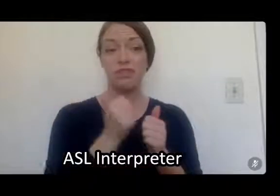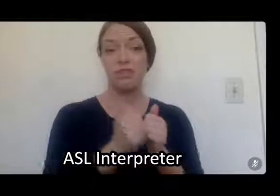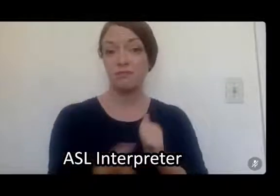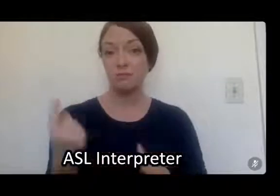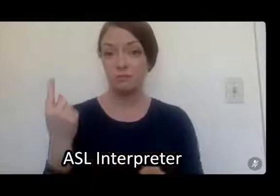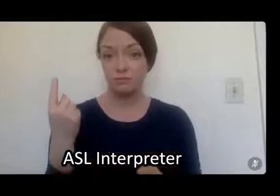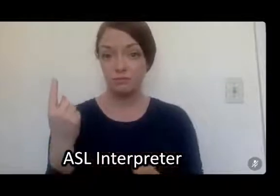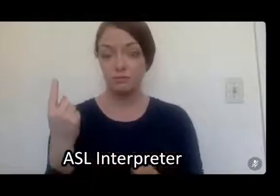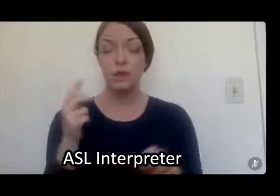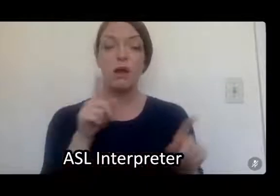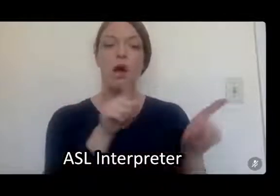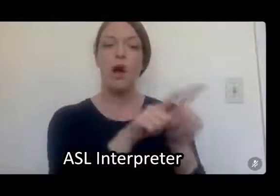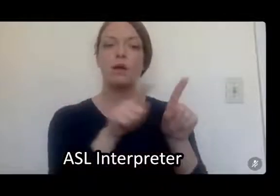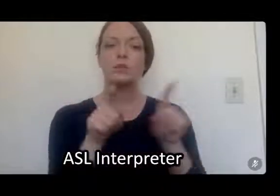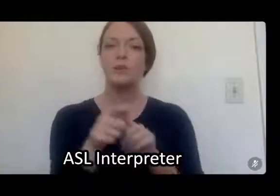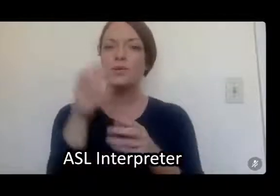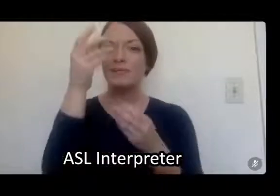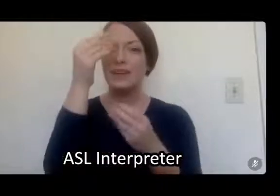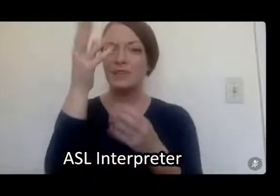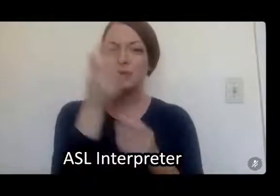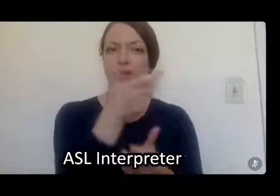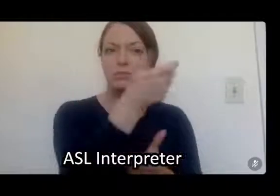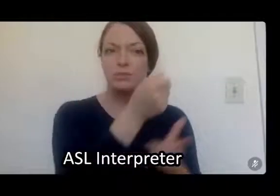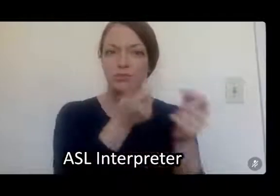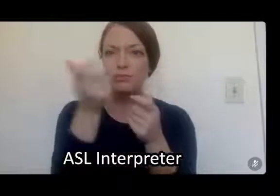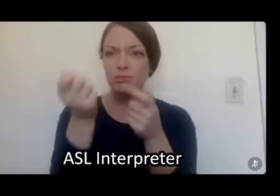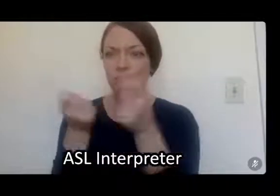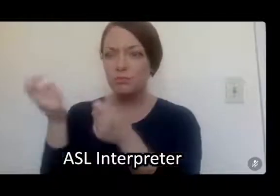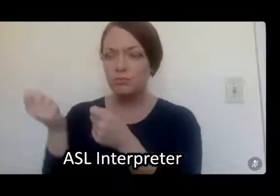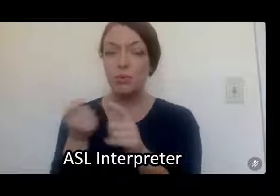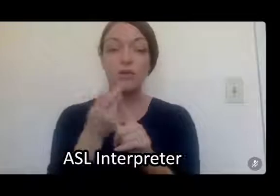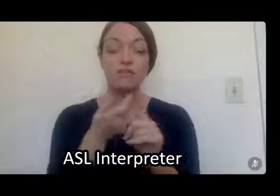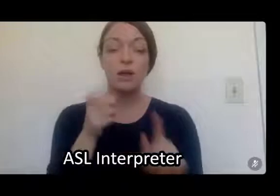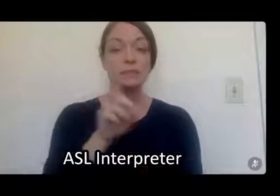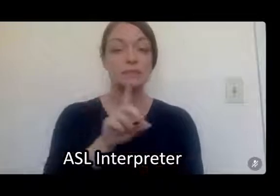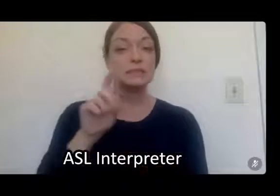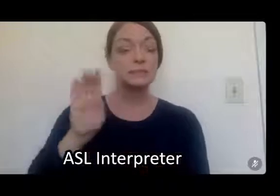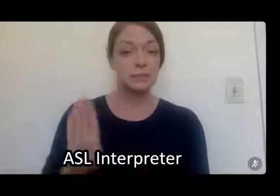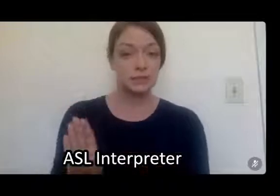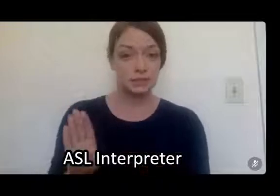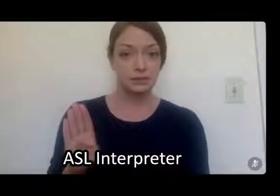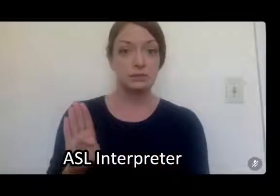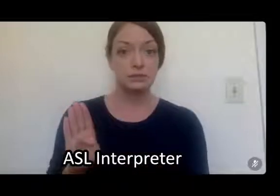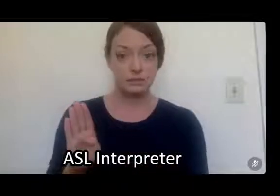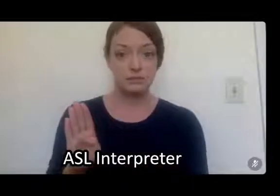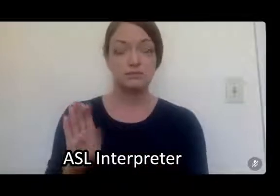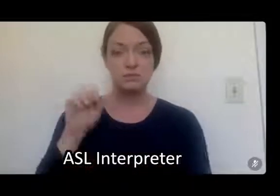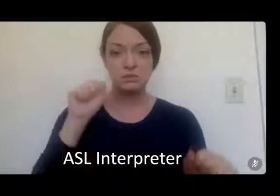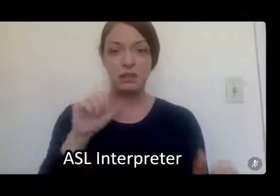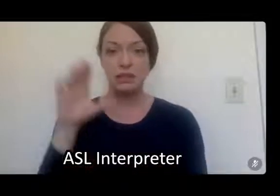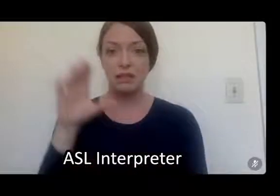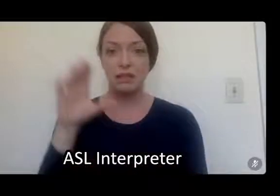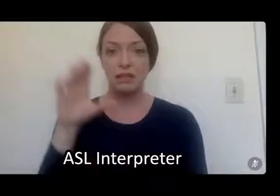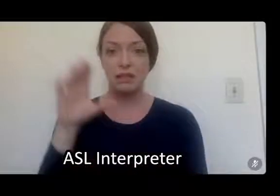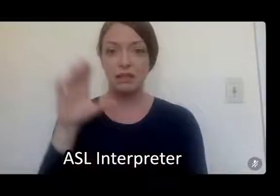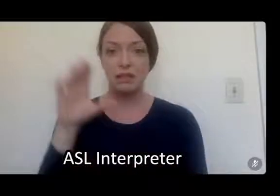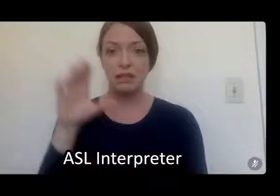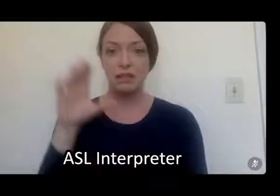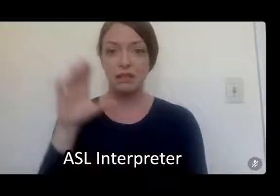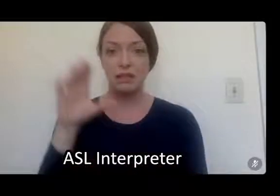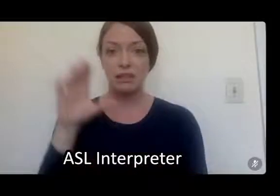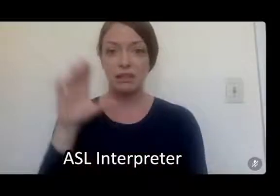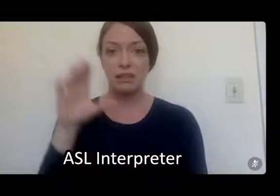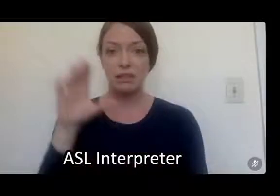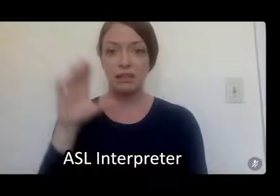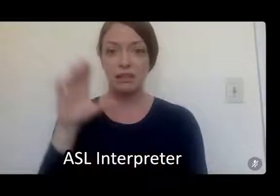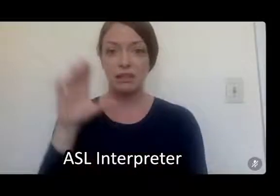pull information from D&D Beyond. So you can look up spells. So you can type exclamation